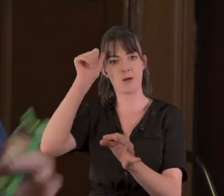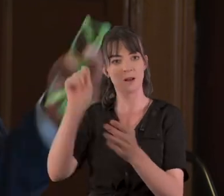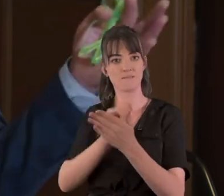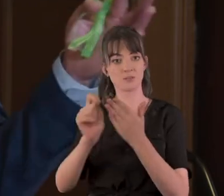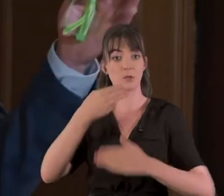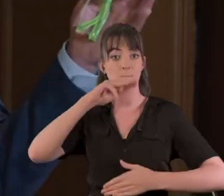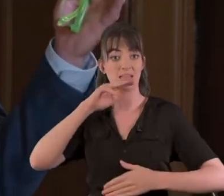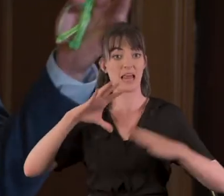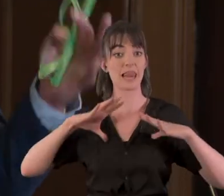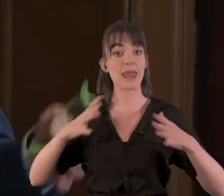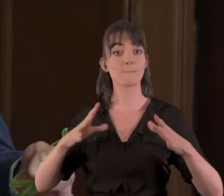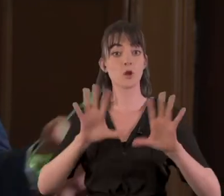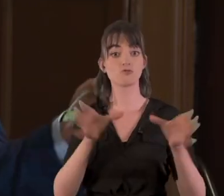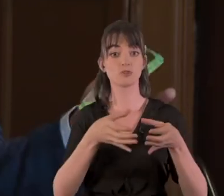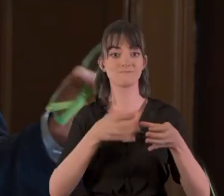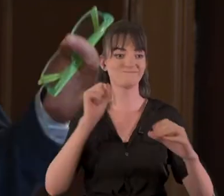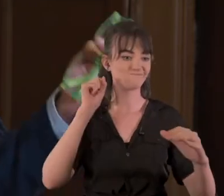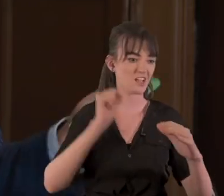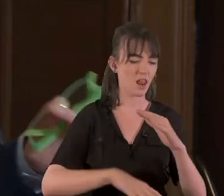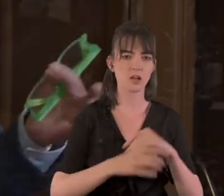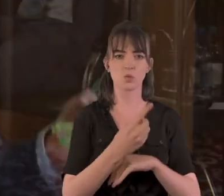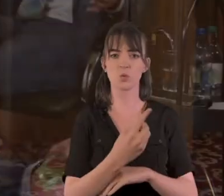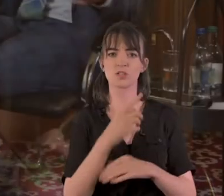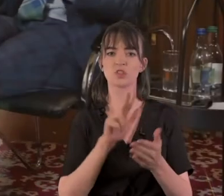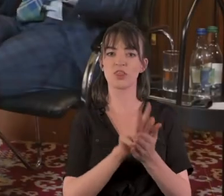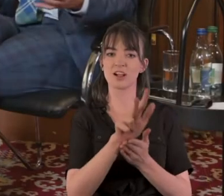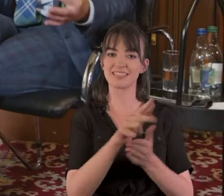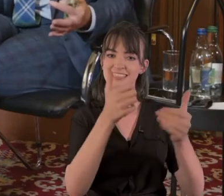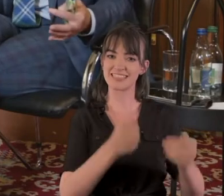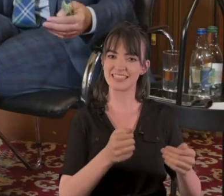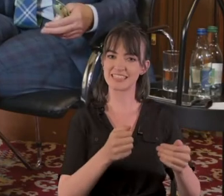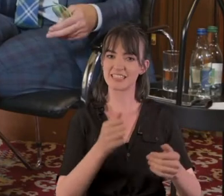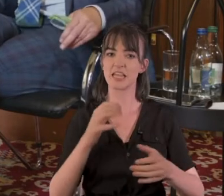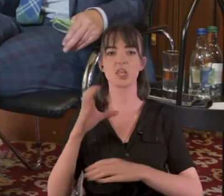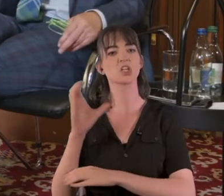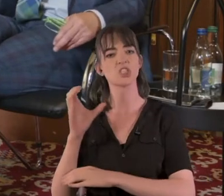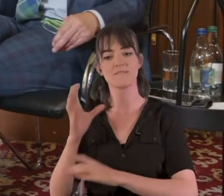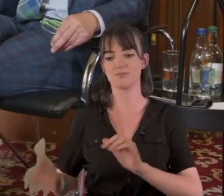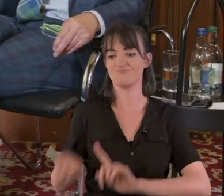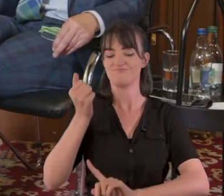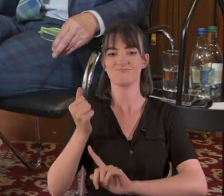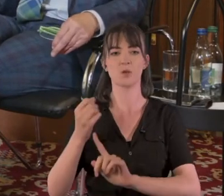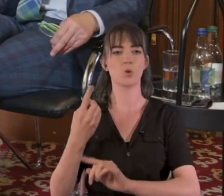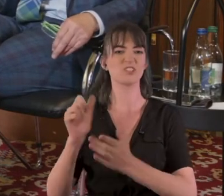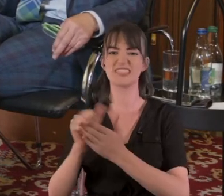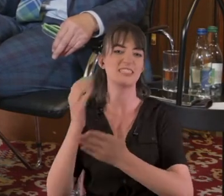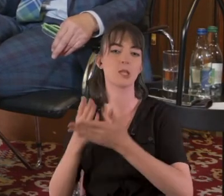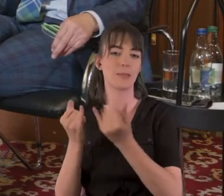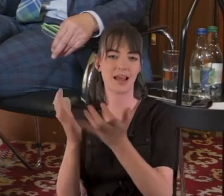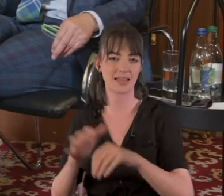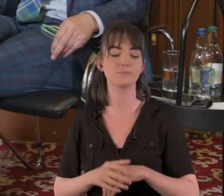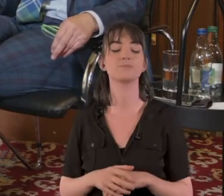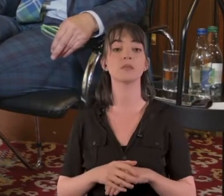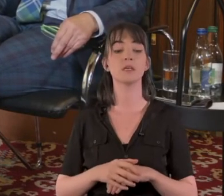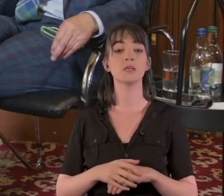lost 113 seats and the Conservatives had gained 116 seats, something of that order. So, you know, to all intents and purposes,